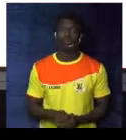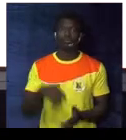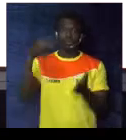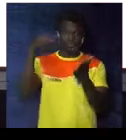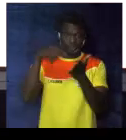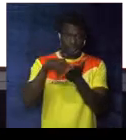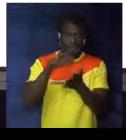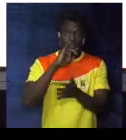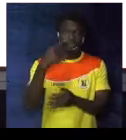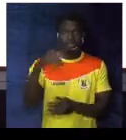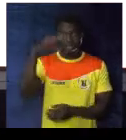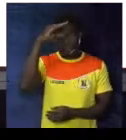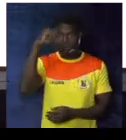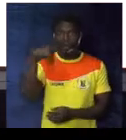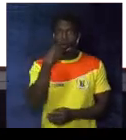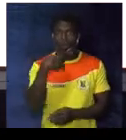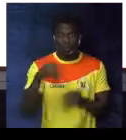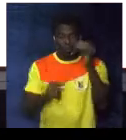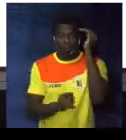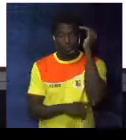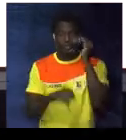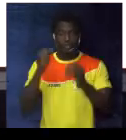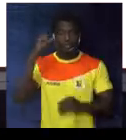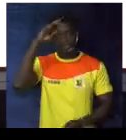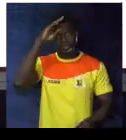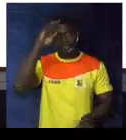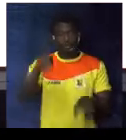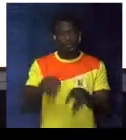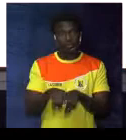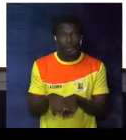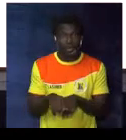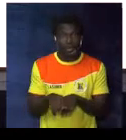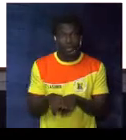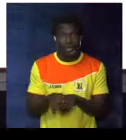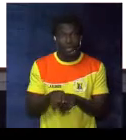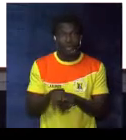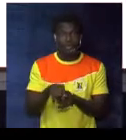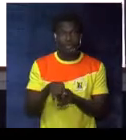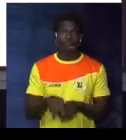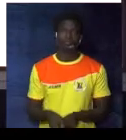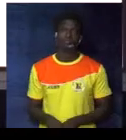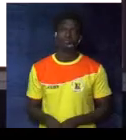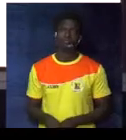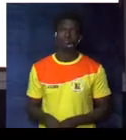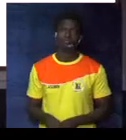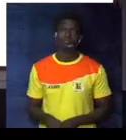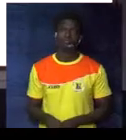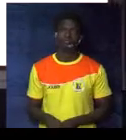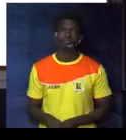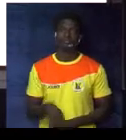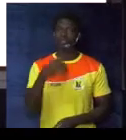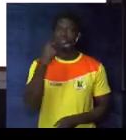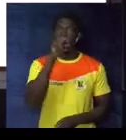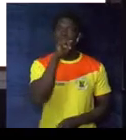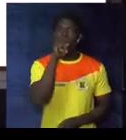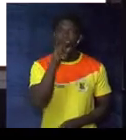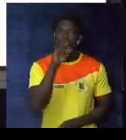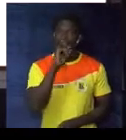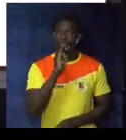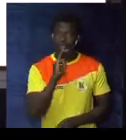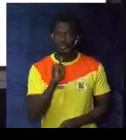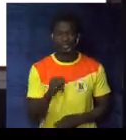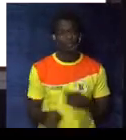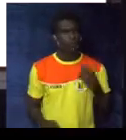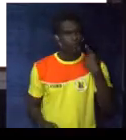Example, this is the man who beat his brother. This is the man who beat his brother. The